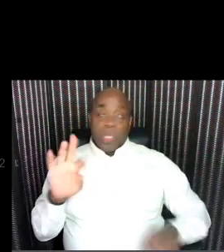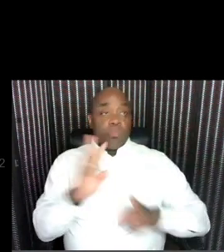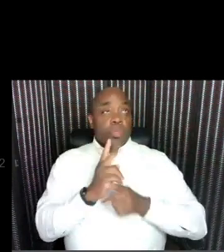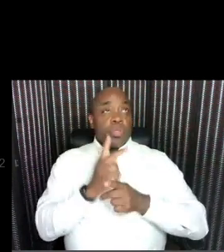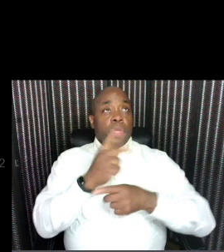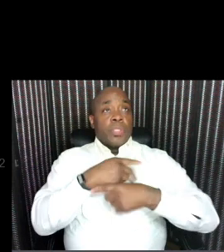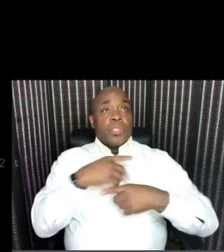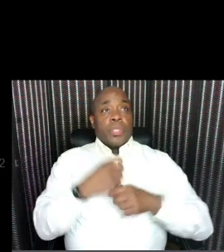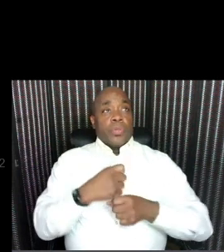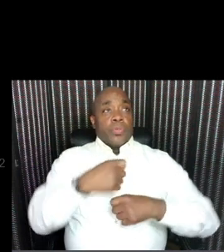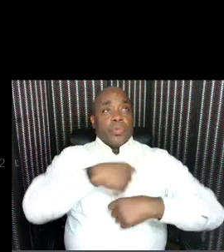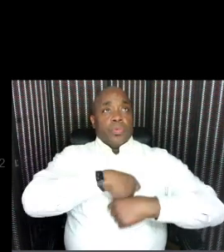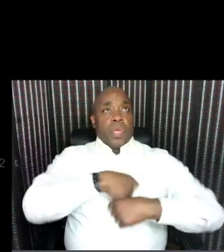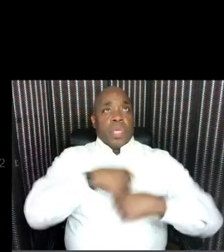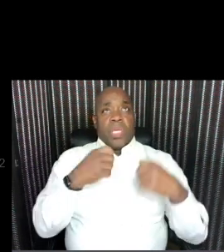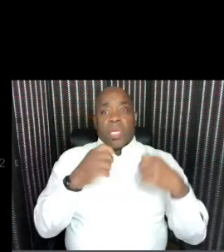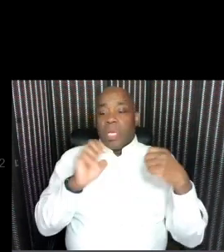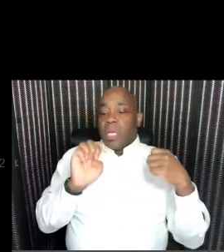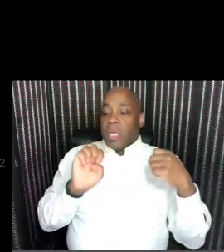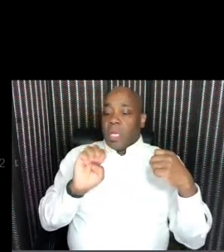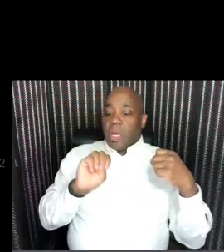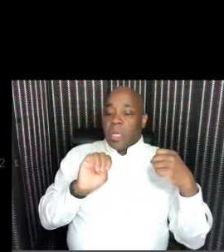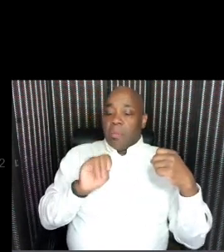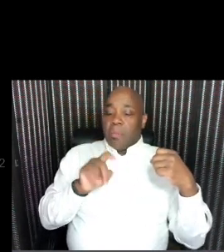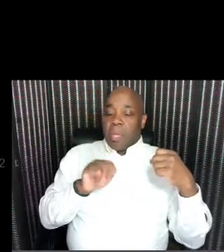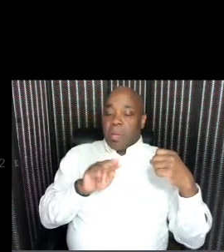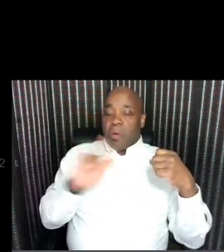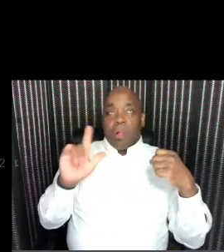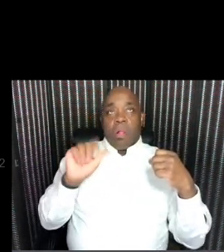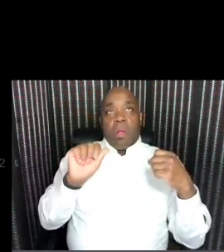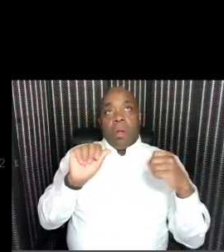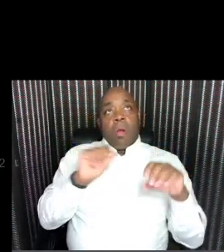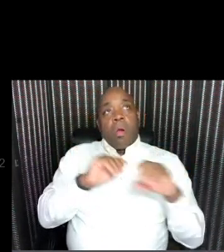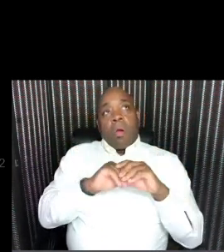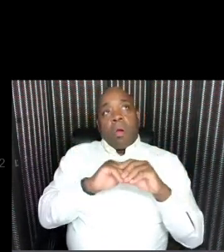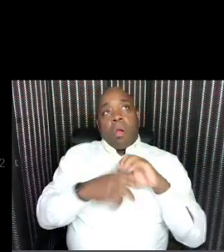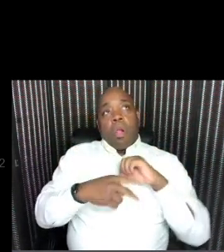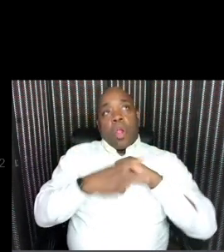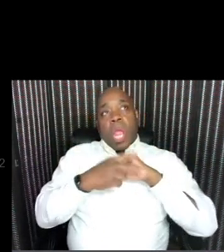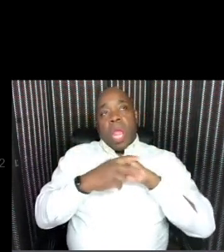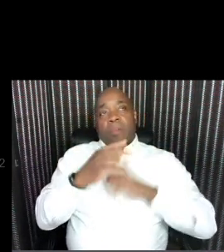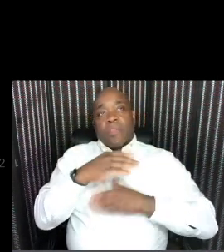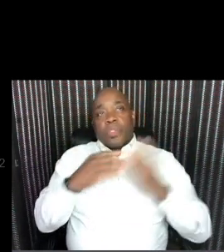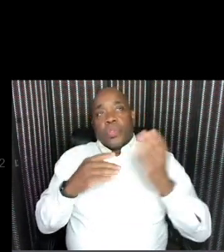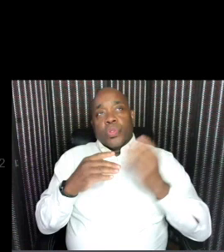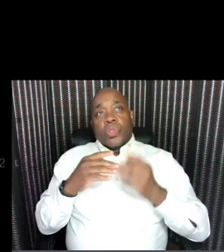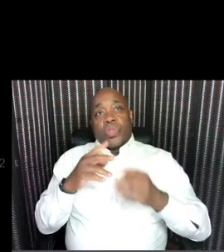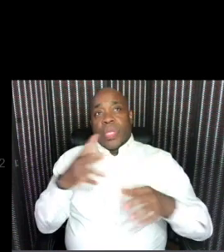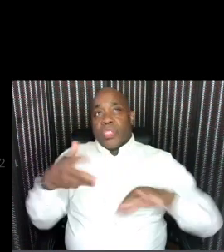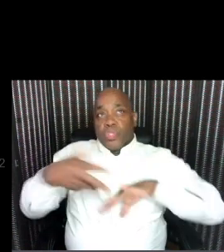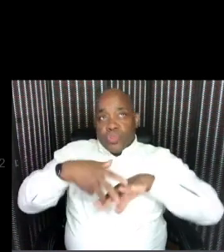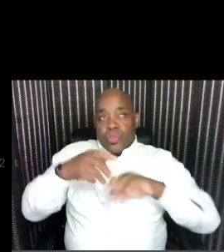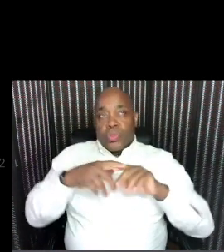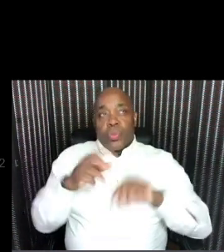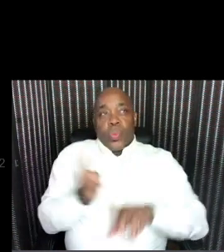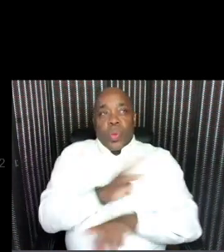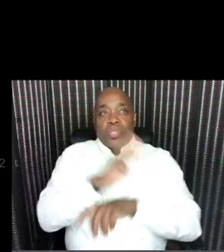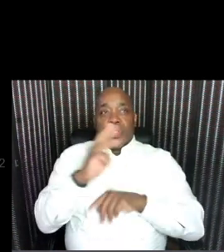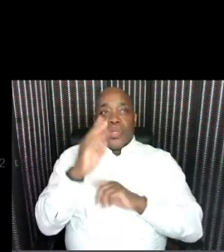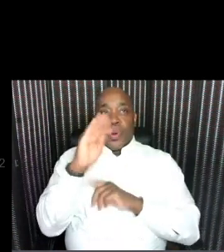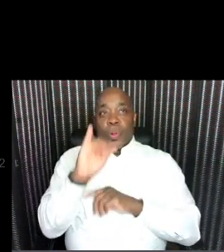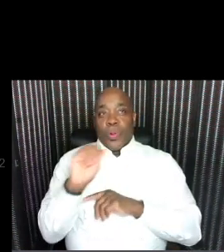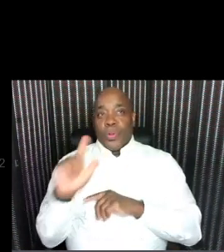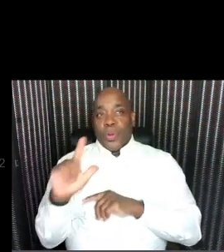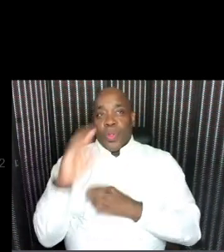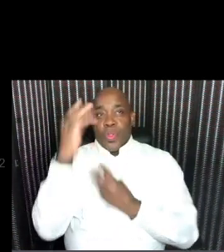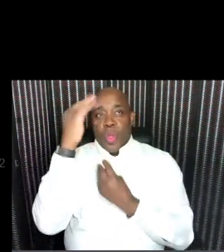kind of imperial archive of the future that's intrinsic to Western colonial thought. And in order to undercut